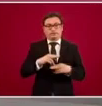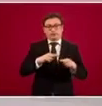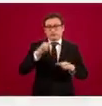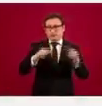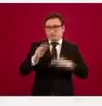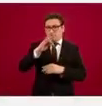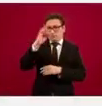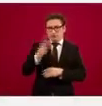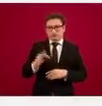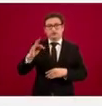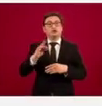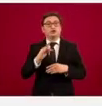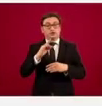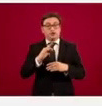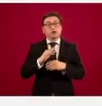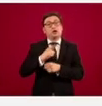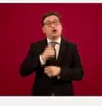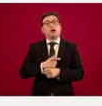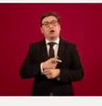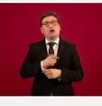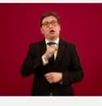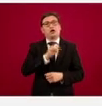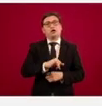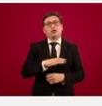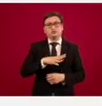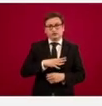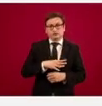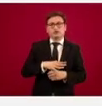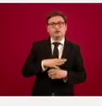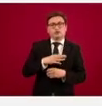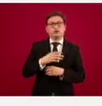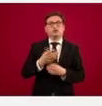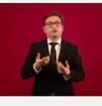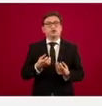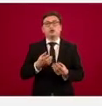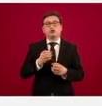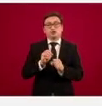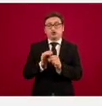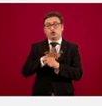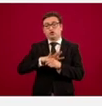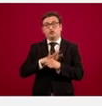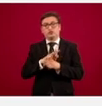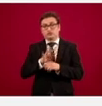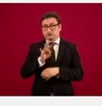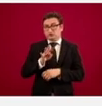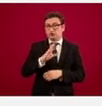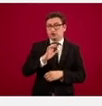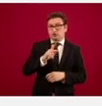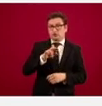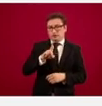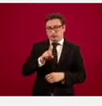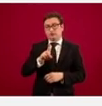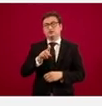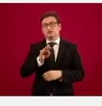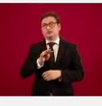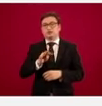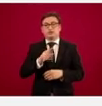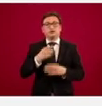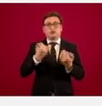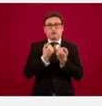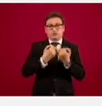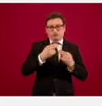weeks, which is the positivity percentage that COVID-19 currently